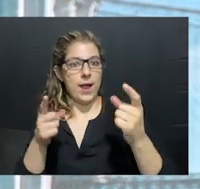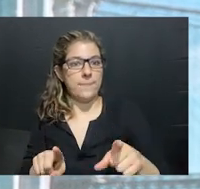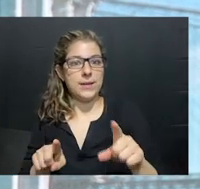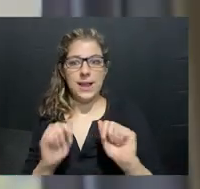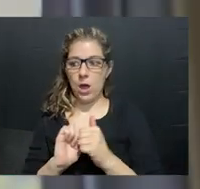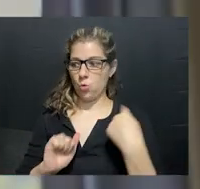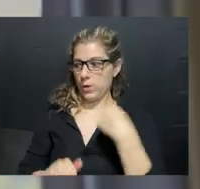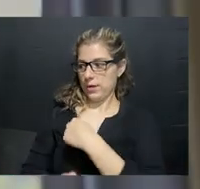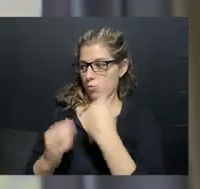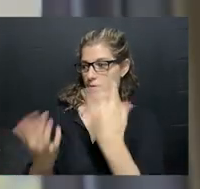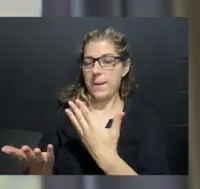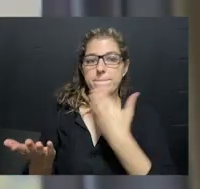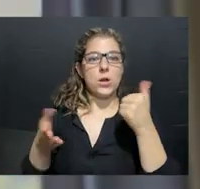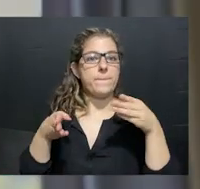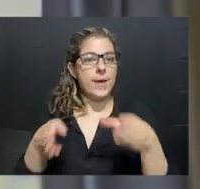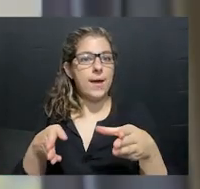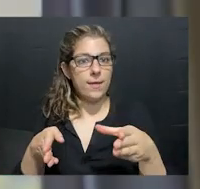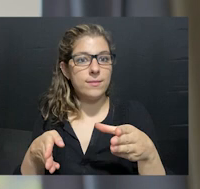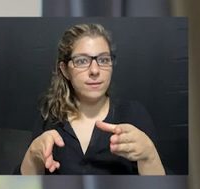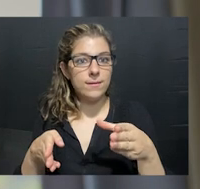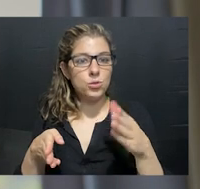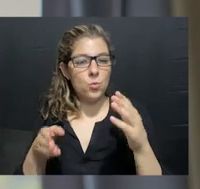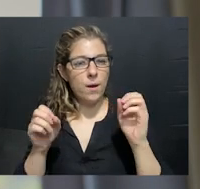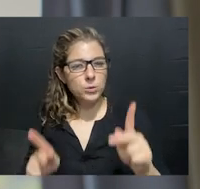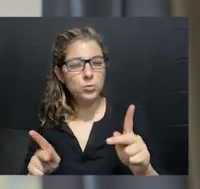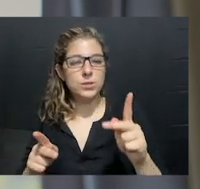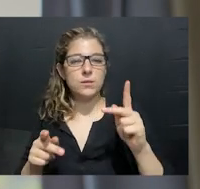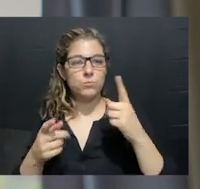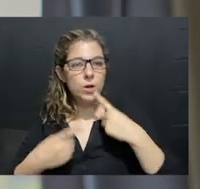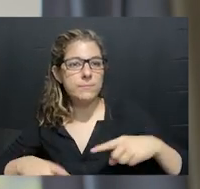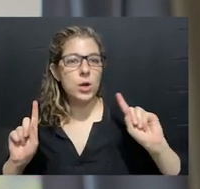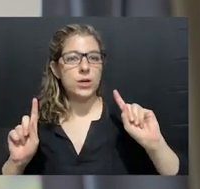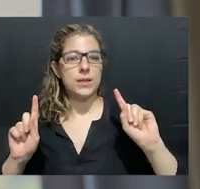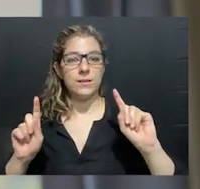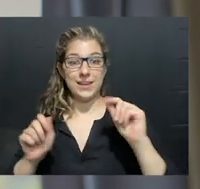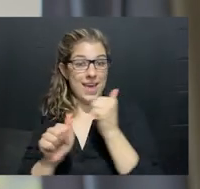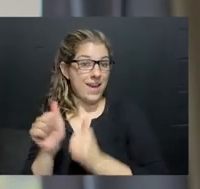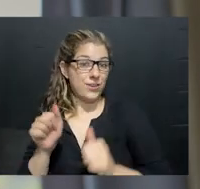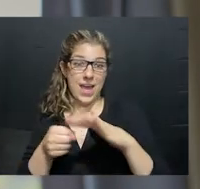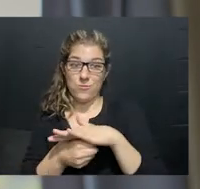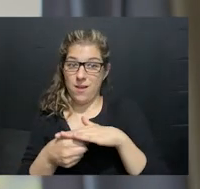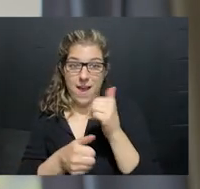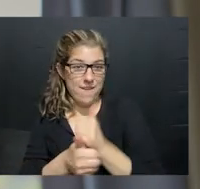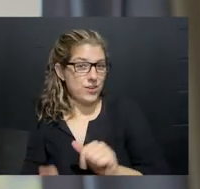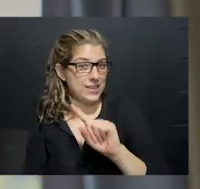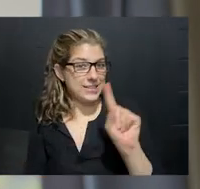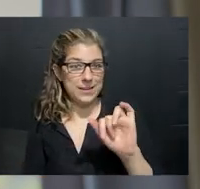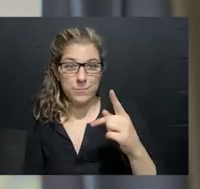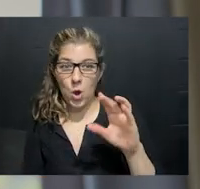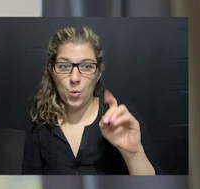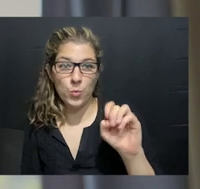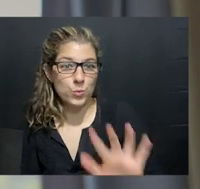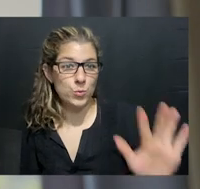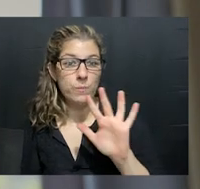how do we provide a better pathway toward opportunity and prosperity in every single zip code. We want to touch on that, but as